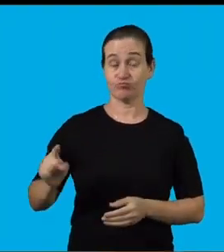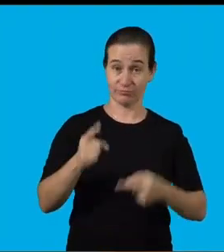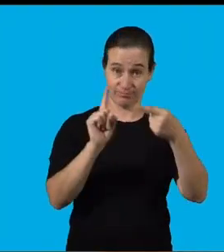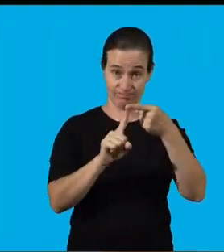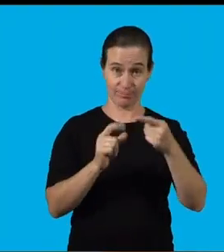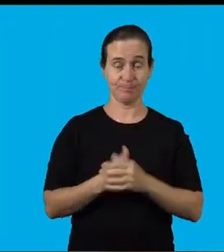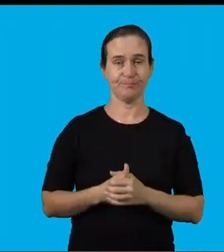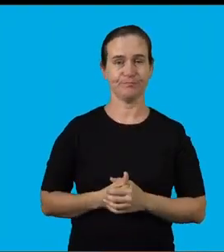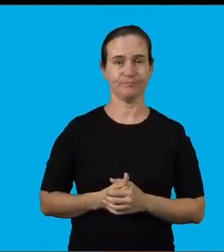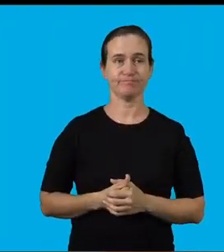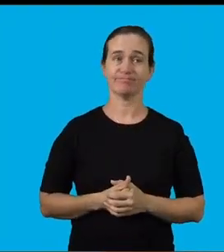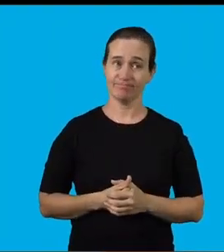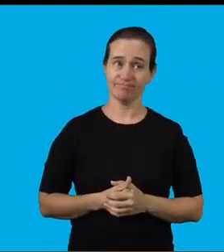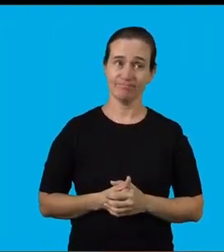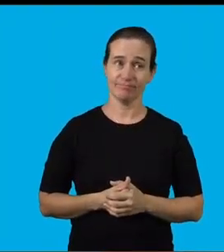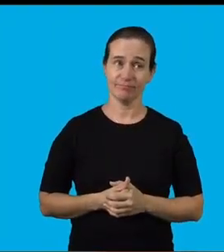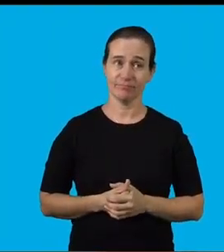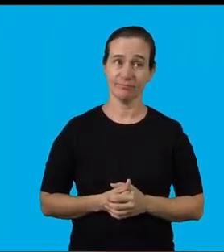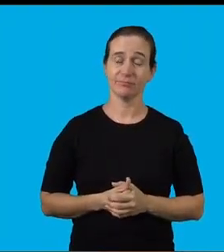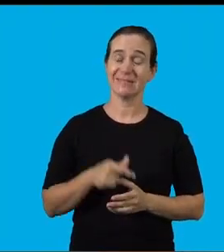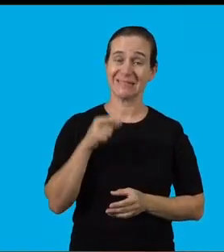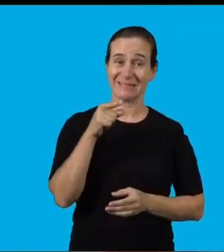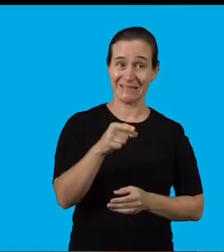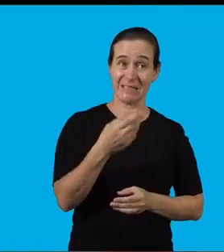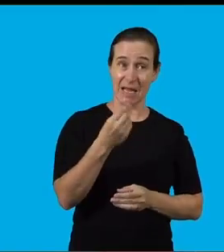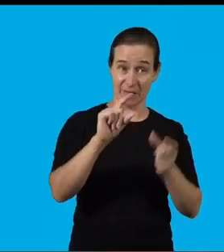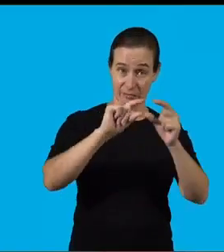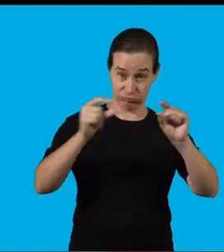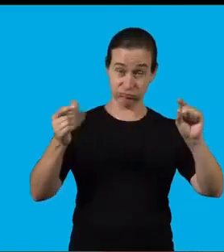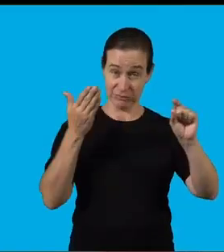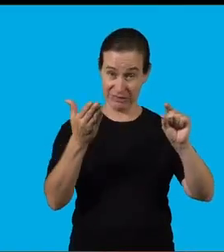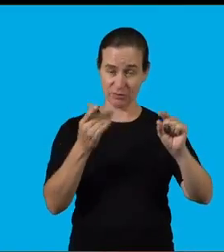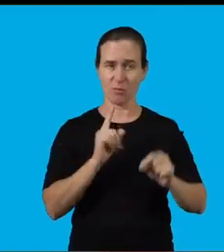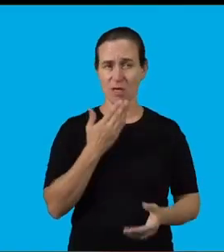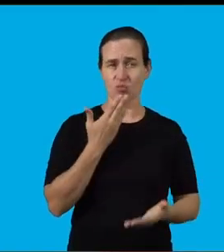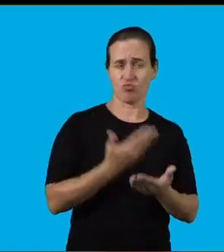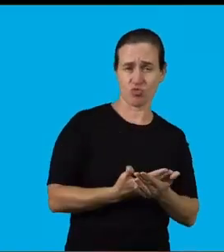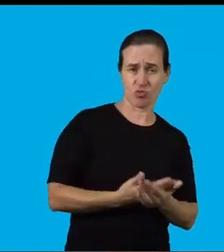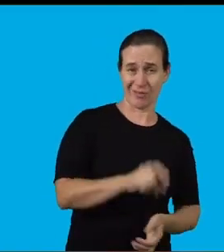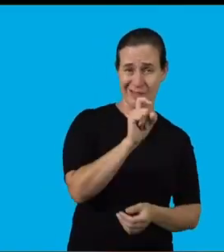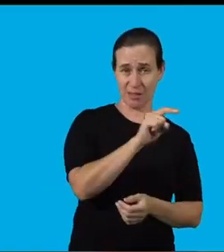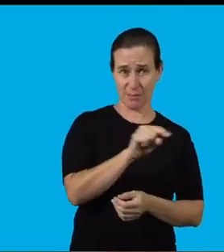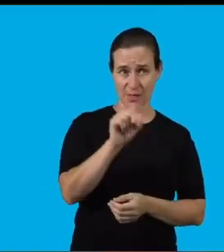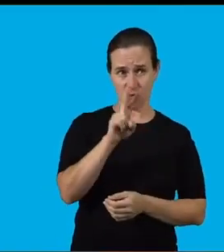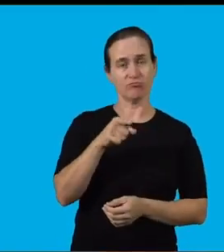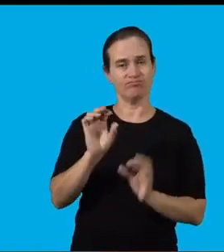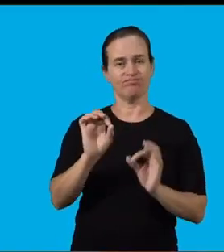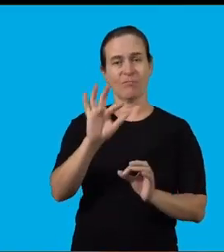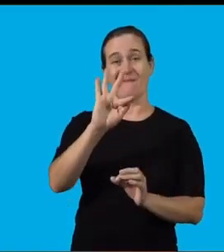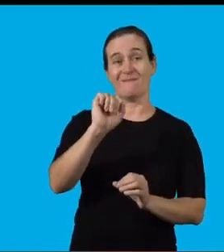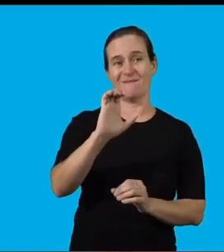first question. So here we've got a function that's given to us, and we are asked to prove that x minus 2 is a